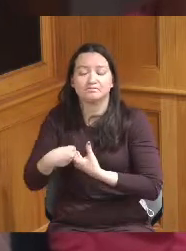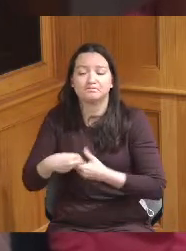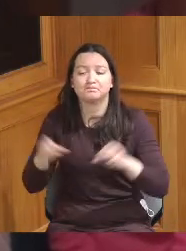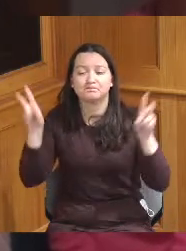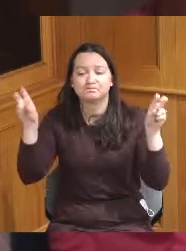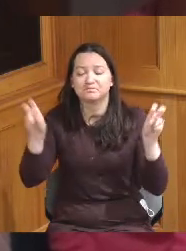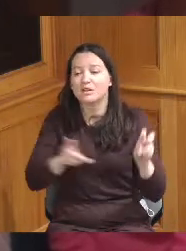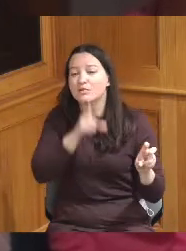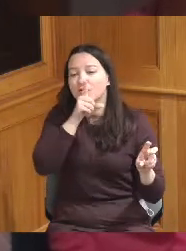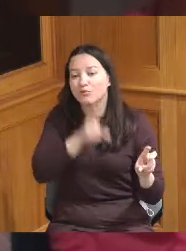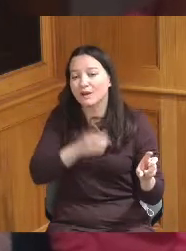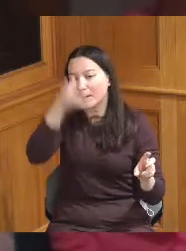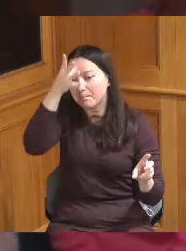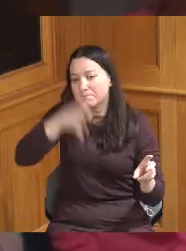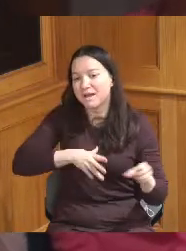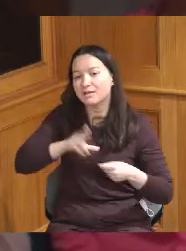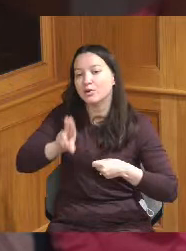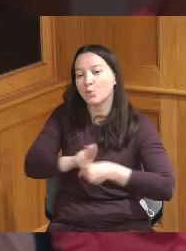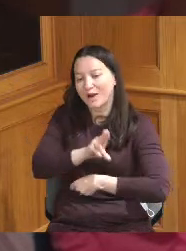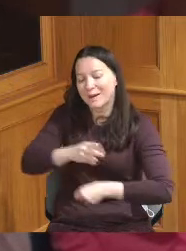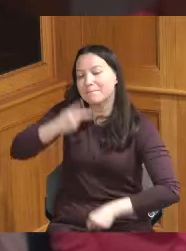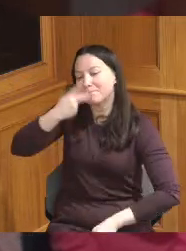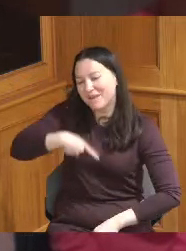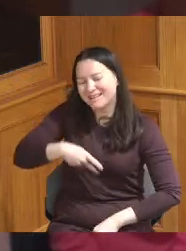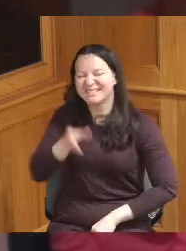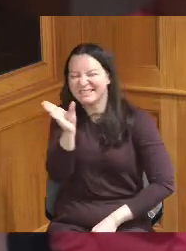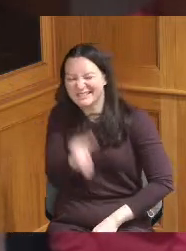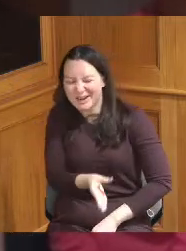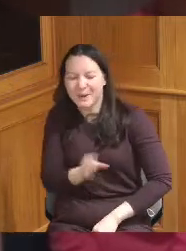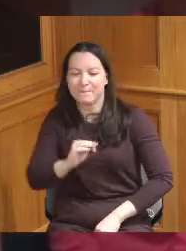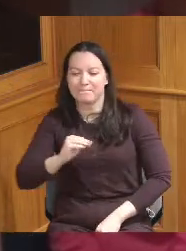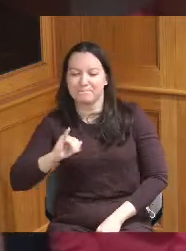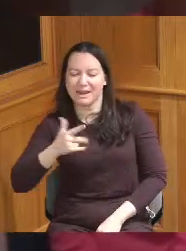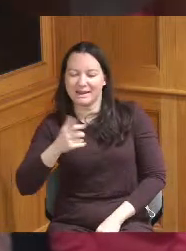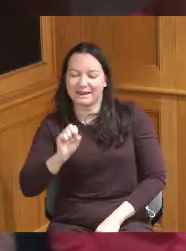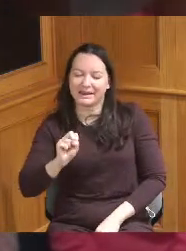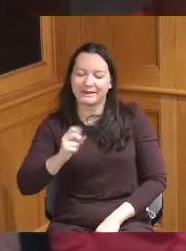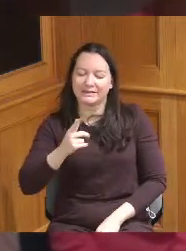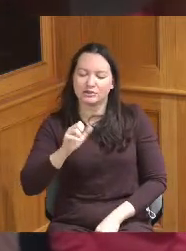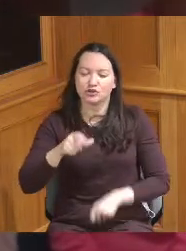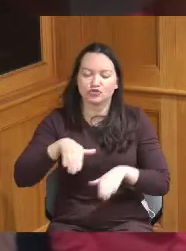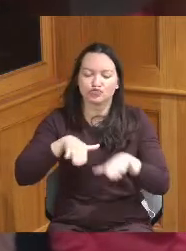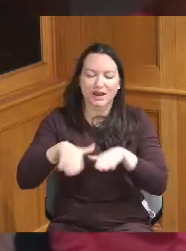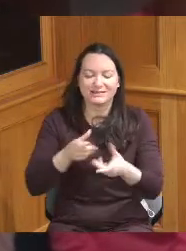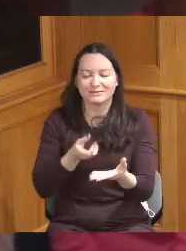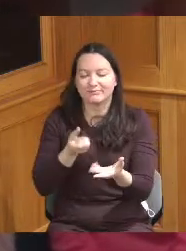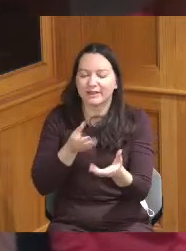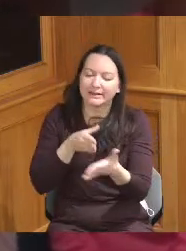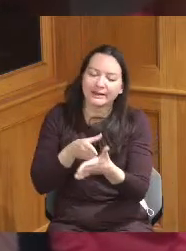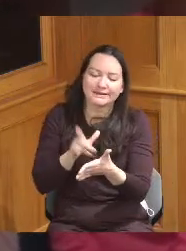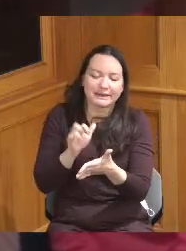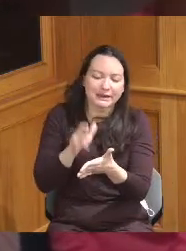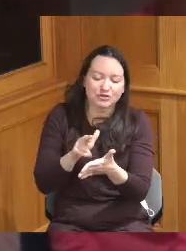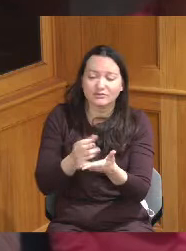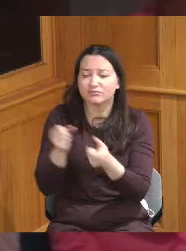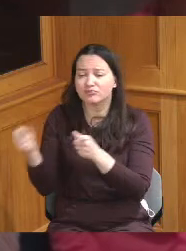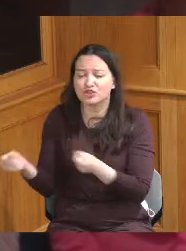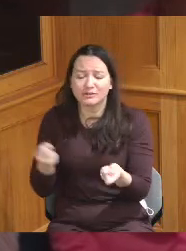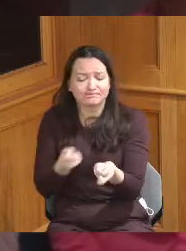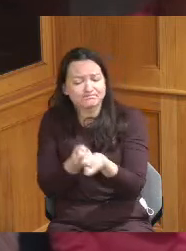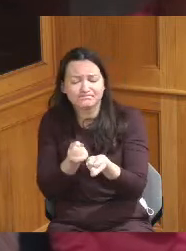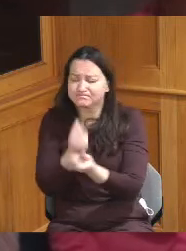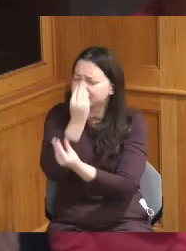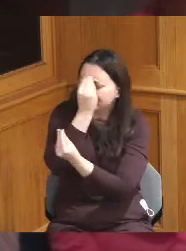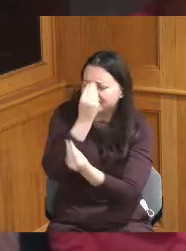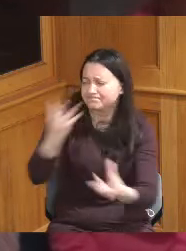Wear Pink / Making Strides Against Cancer organization, serving as a cheerleader, advocating and educating